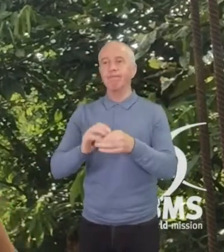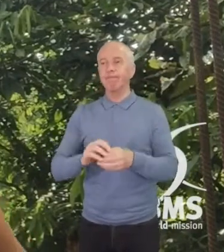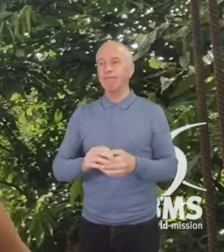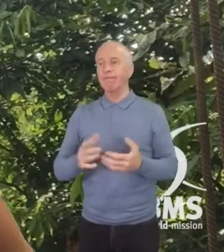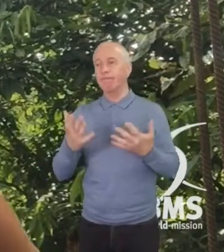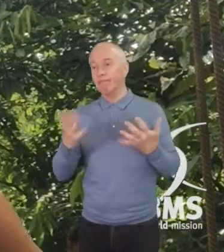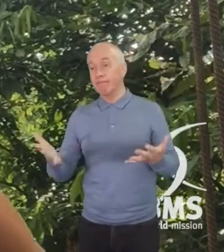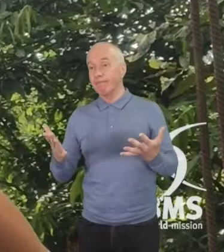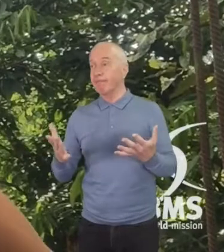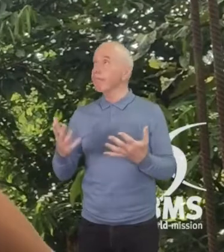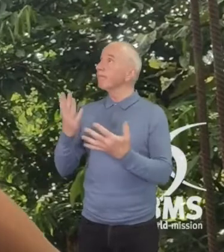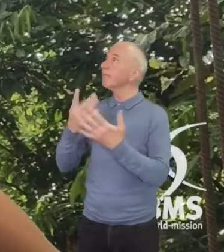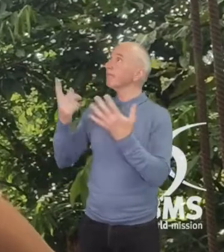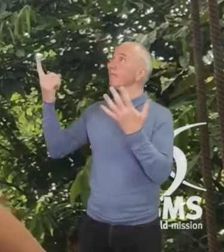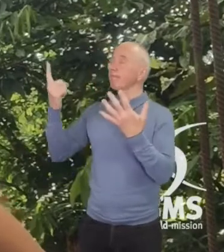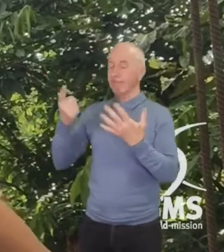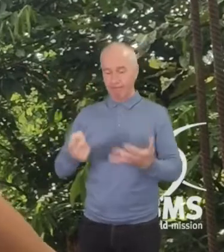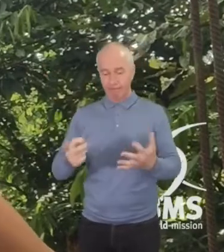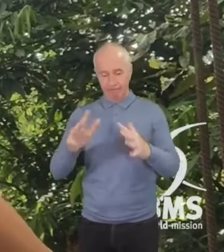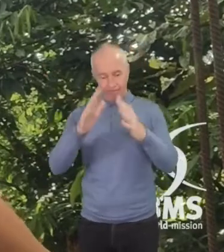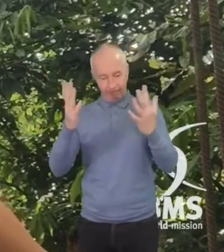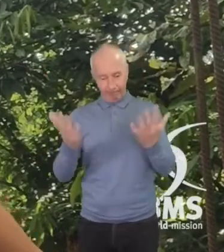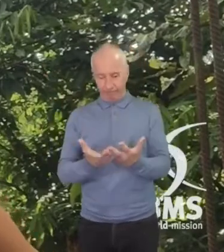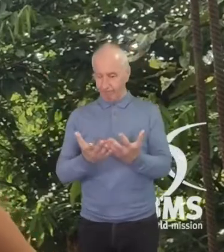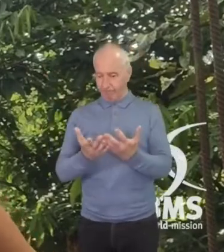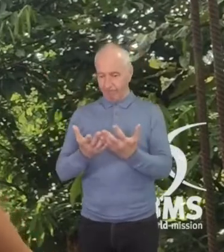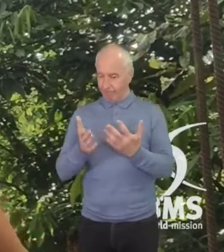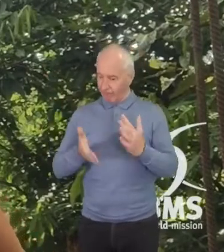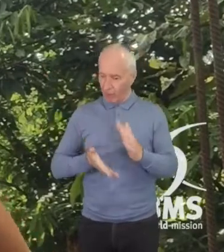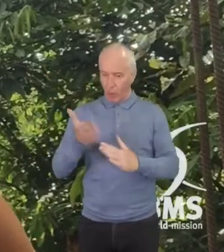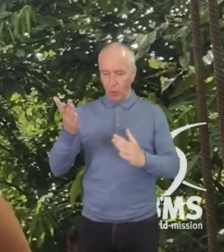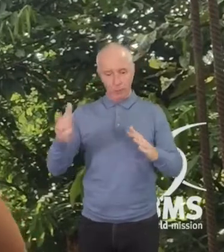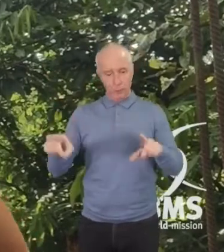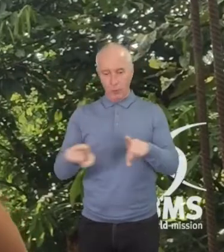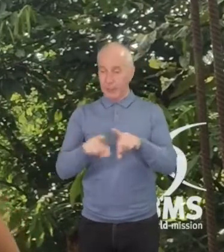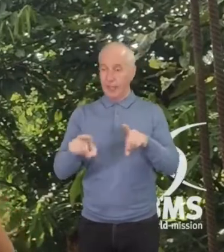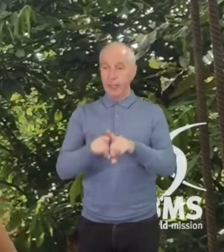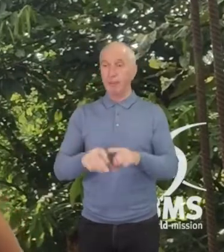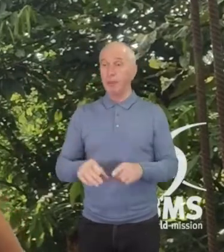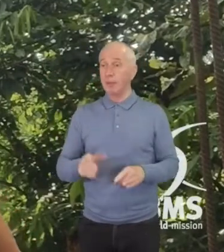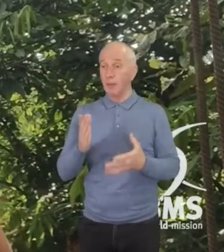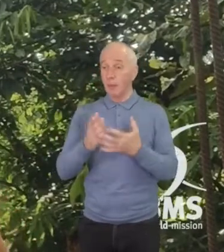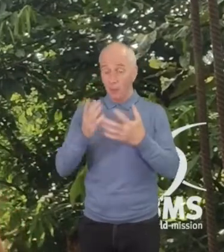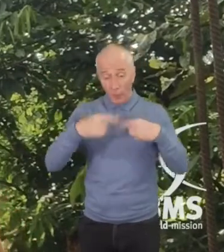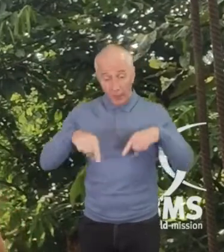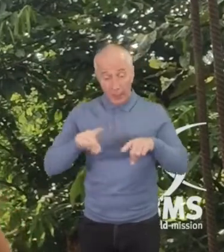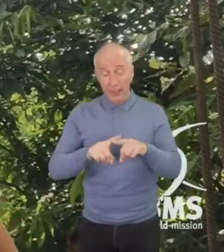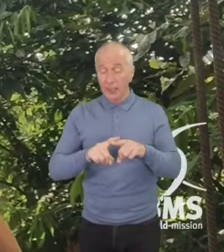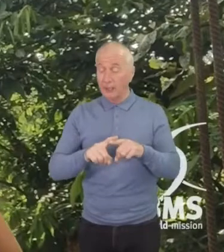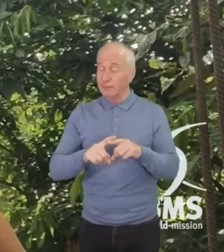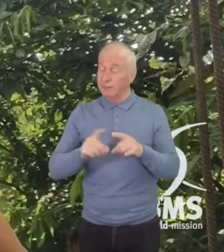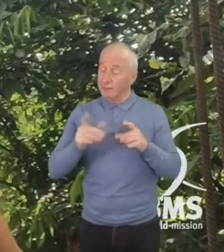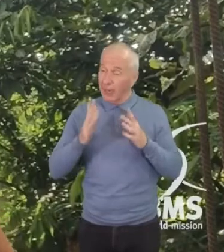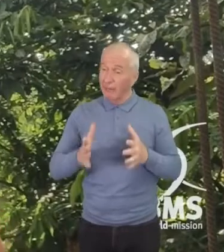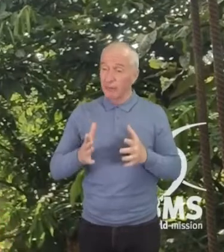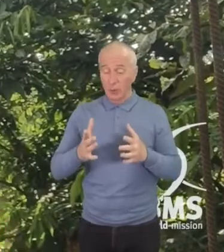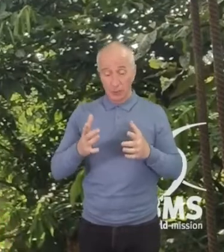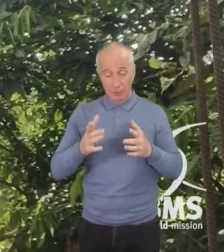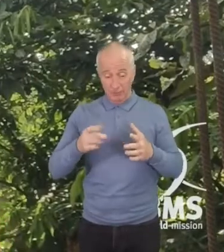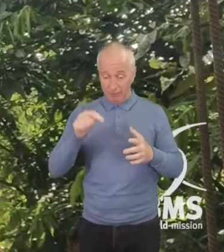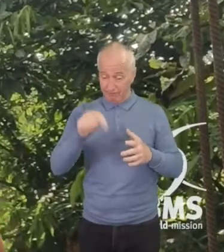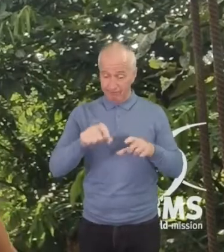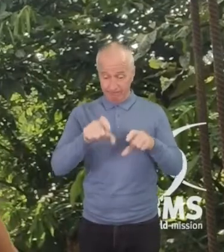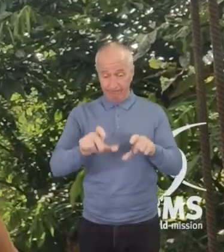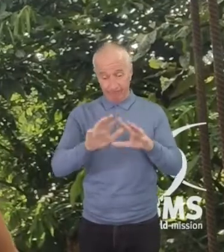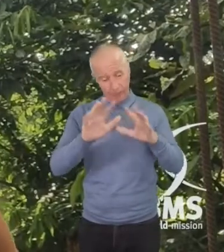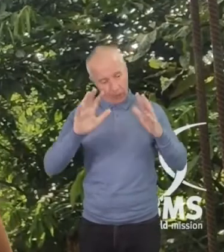what I've done? Go forth and do likewise. So whatever else that we do whilst we're here on this planet, that will always